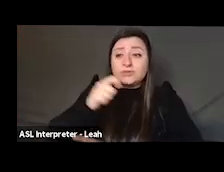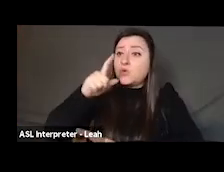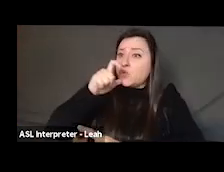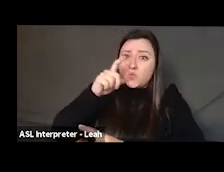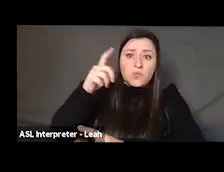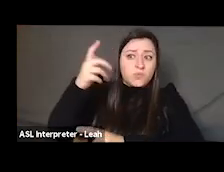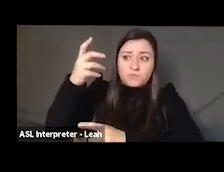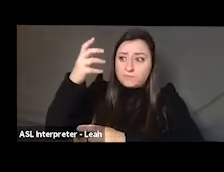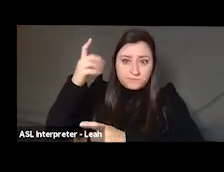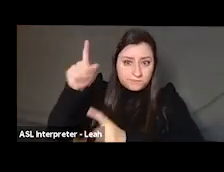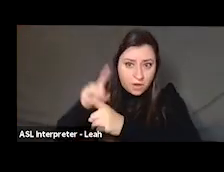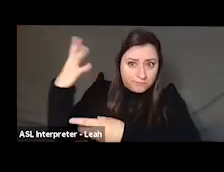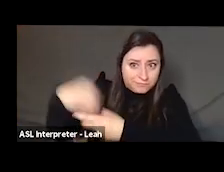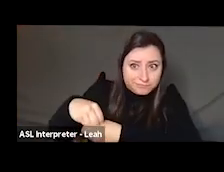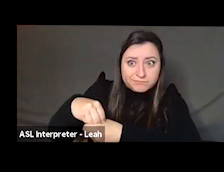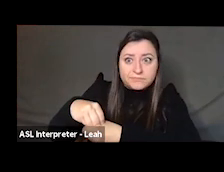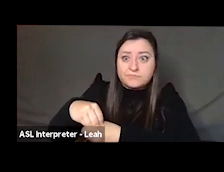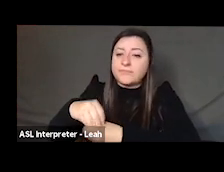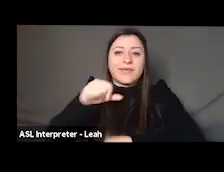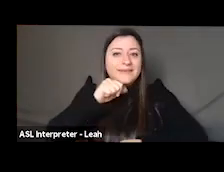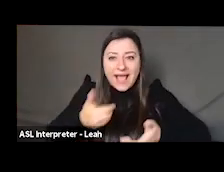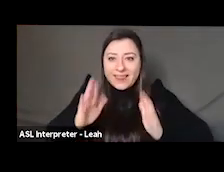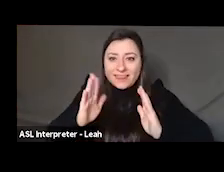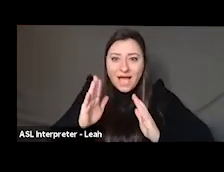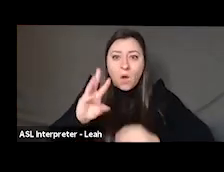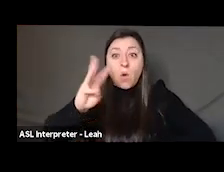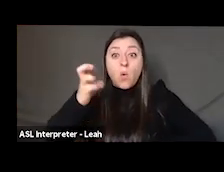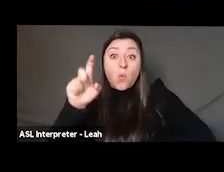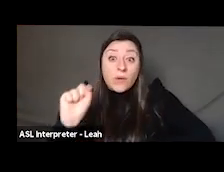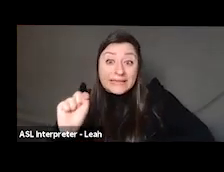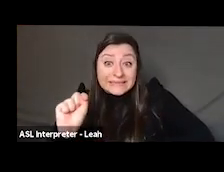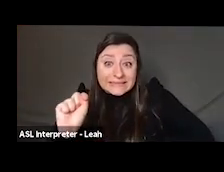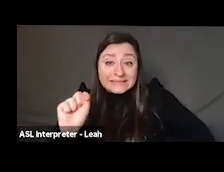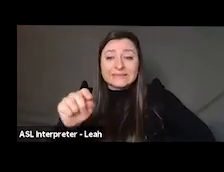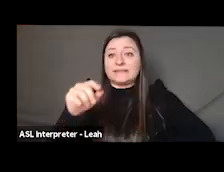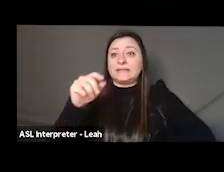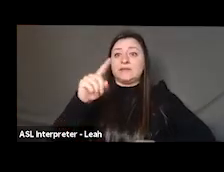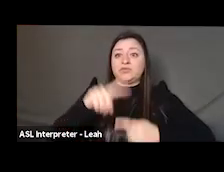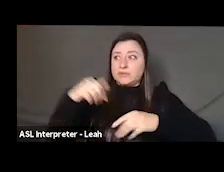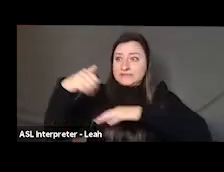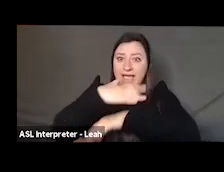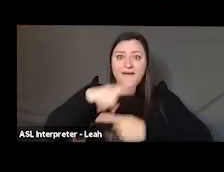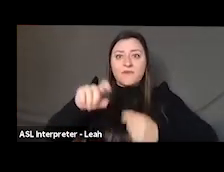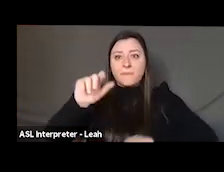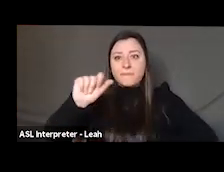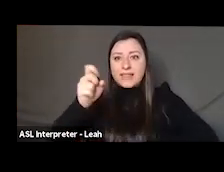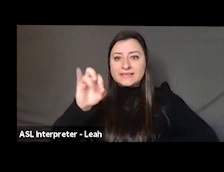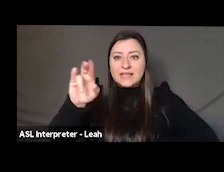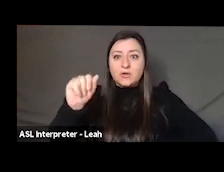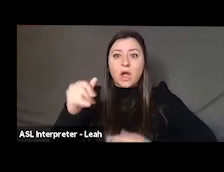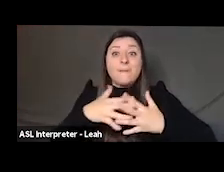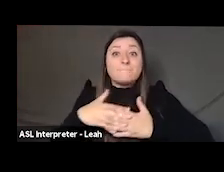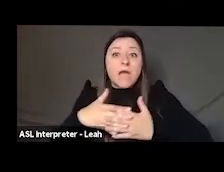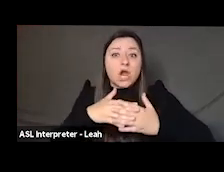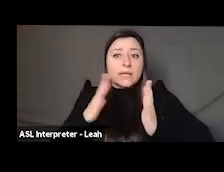and didn't allow wheat relief supplies to be sent from Alexandria, the Americans, who